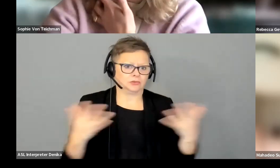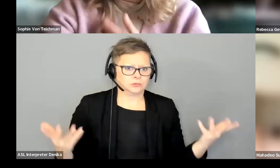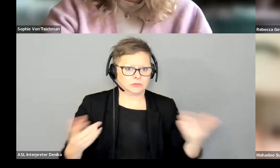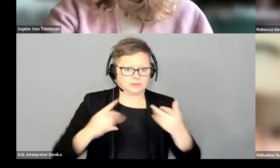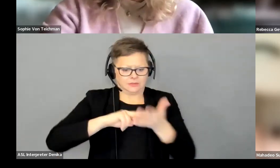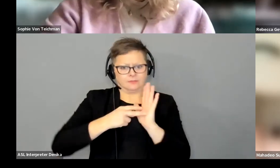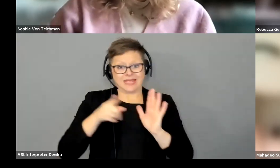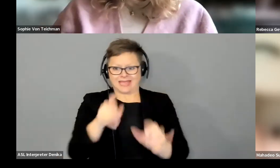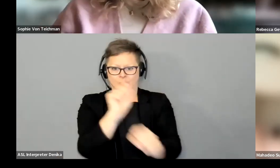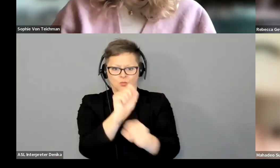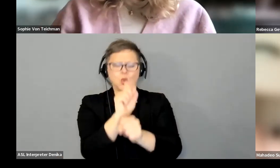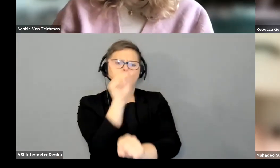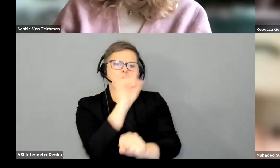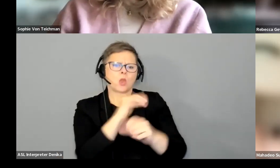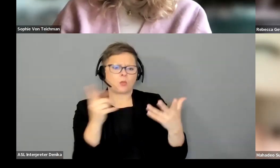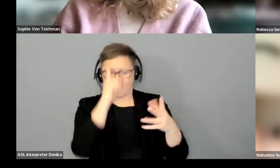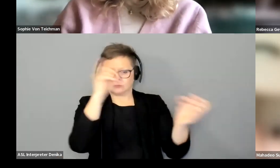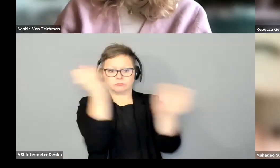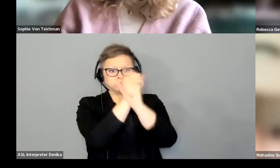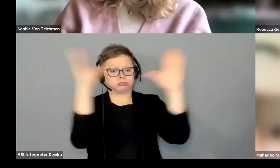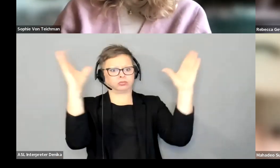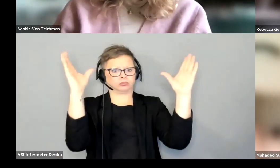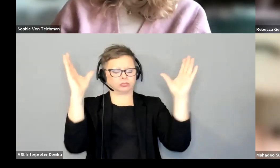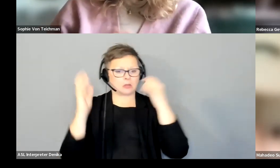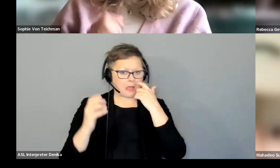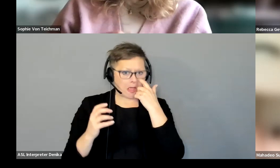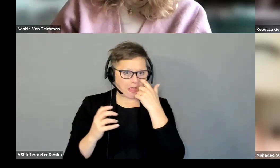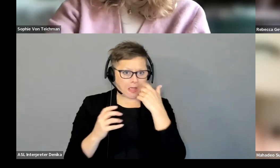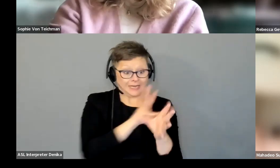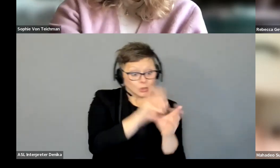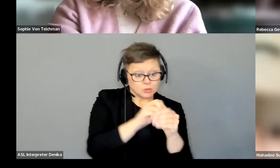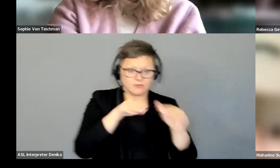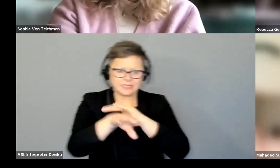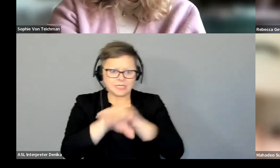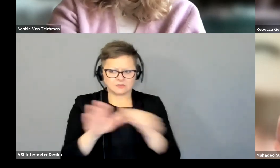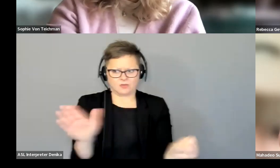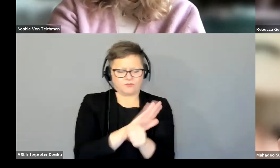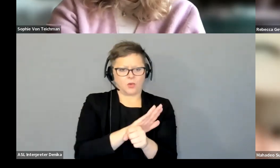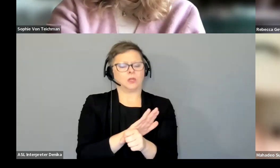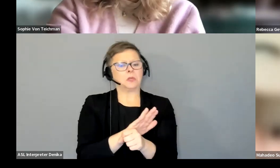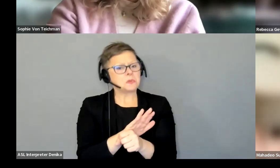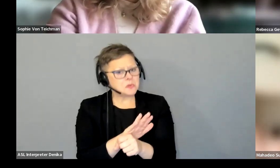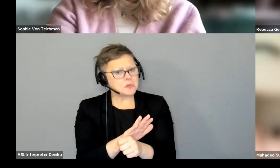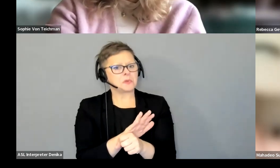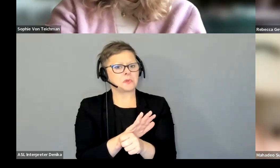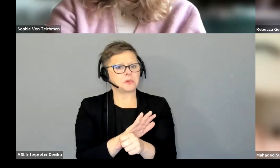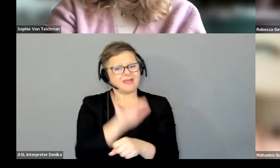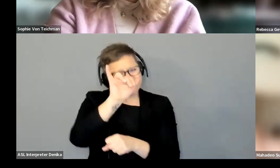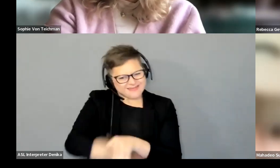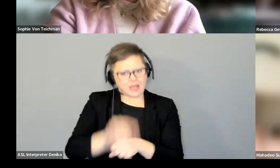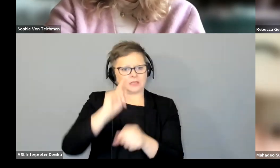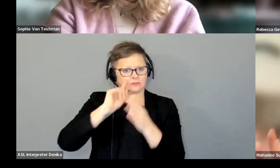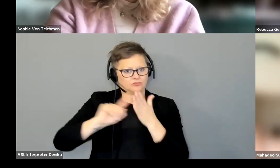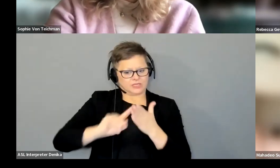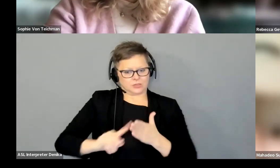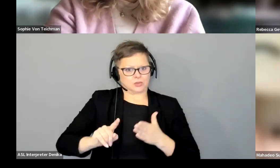like if we were to design it in an inclusive and accessible way today? And I think that's a piece of research that can't